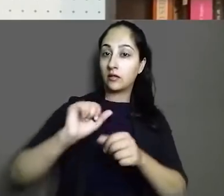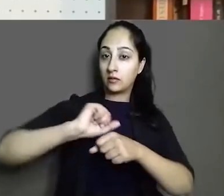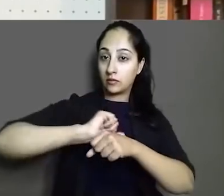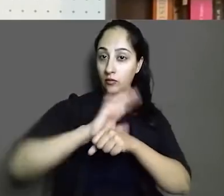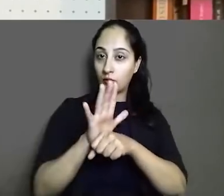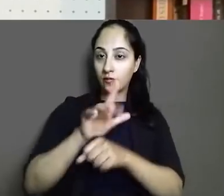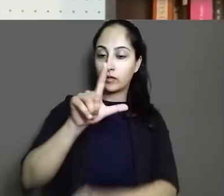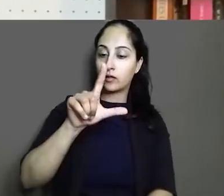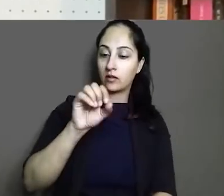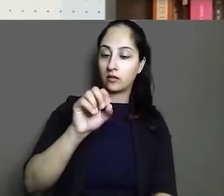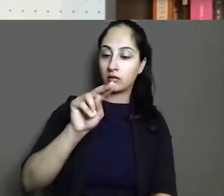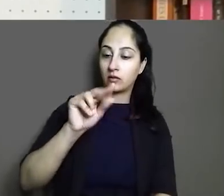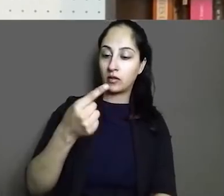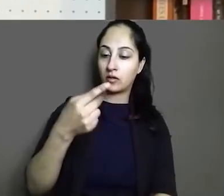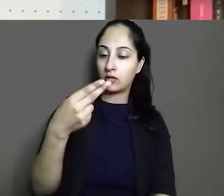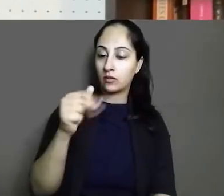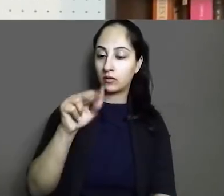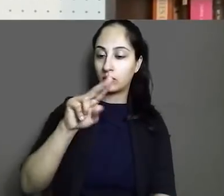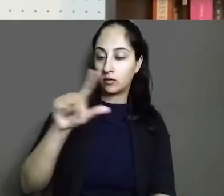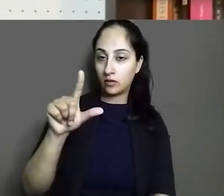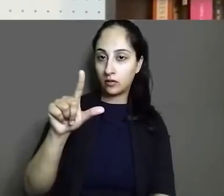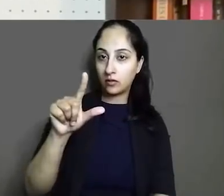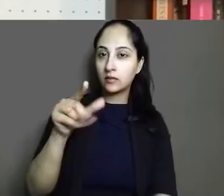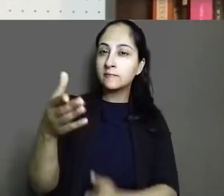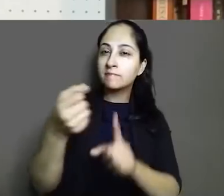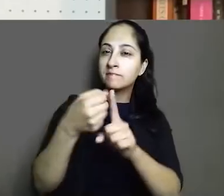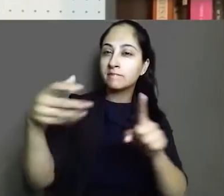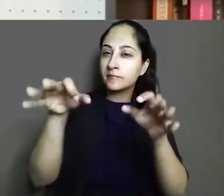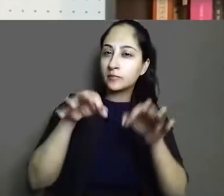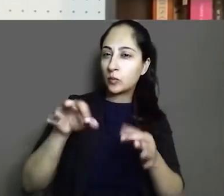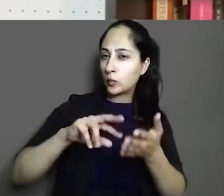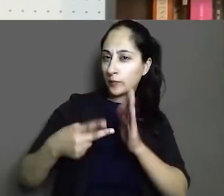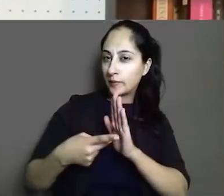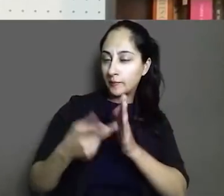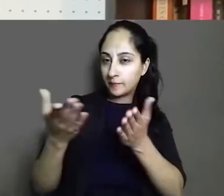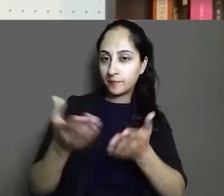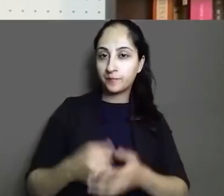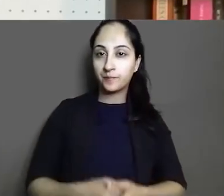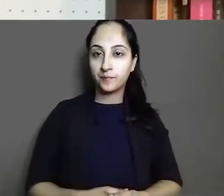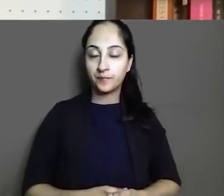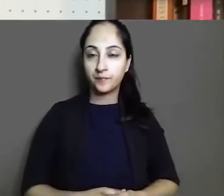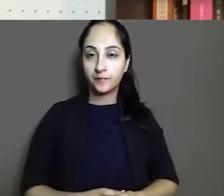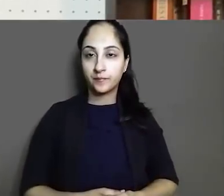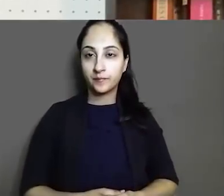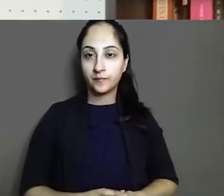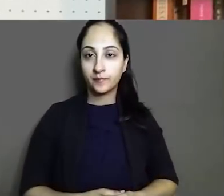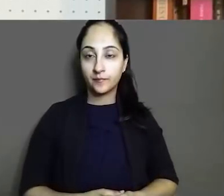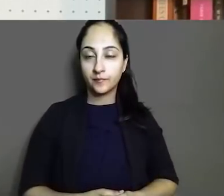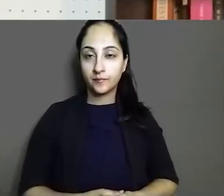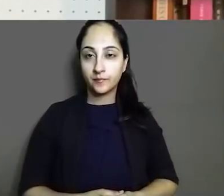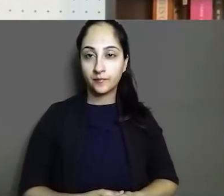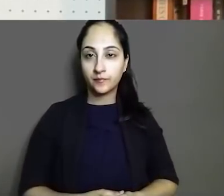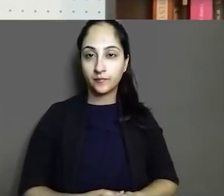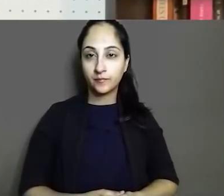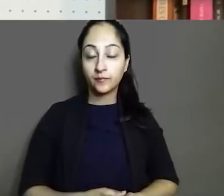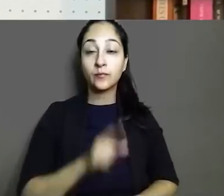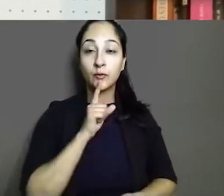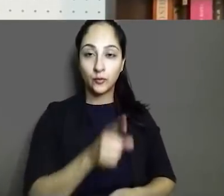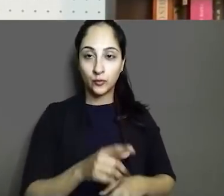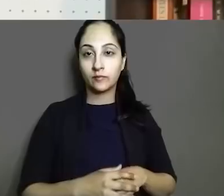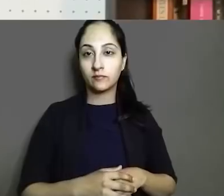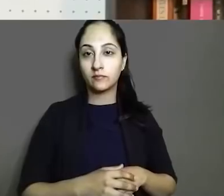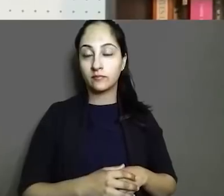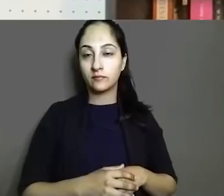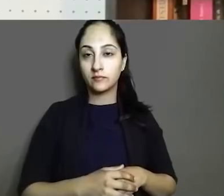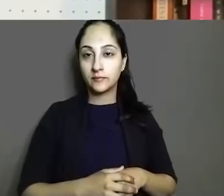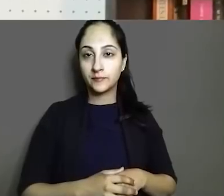you get over it and you're done. What we have learned about this particular virus with COVID-19 is there is